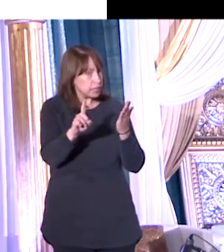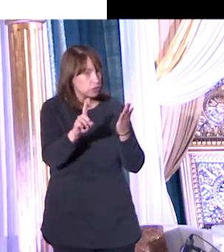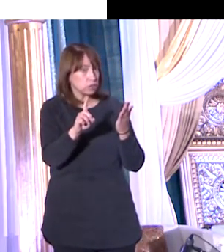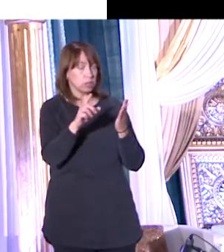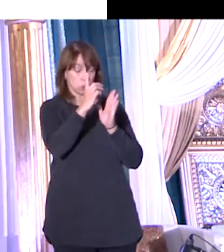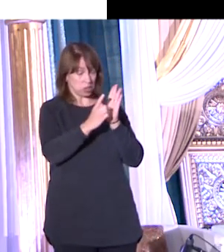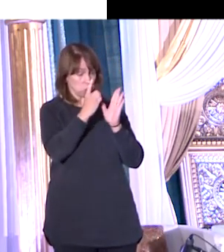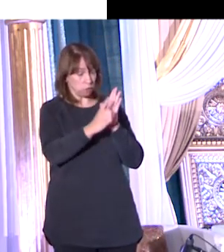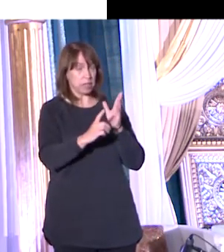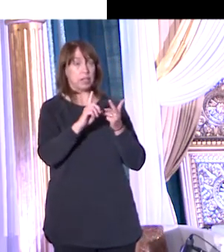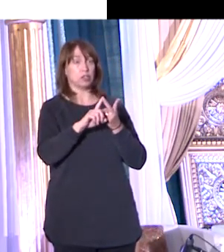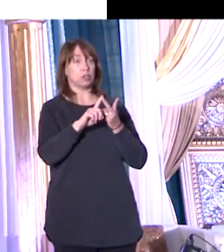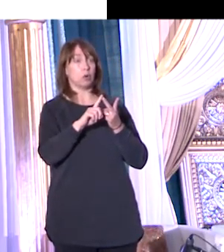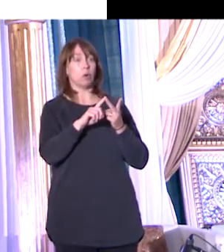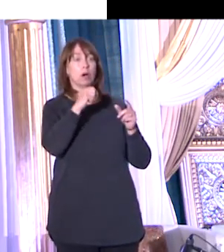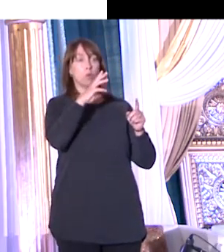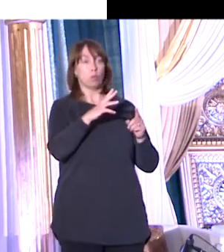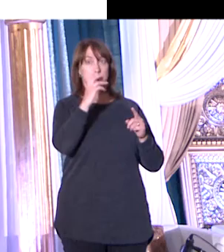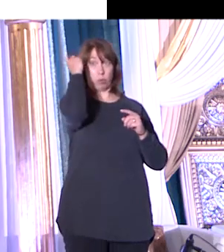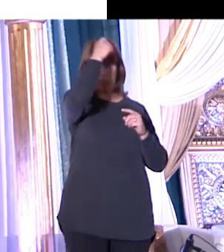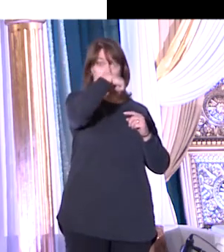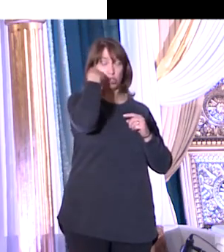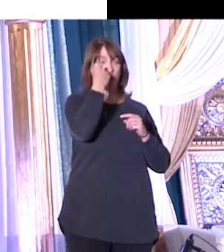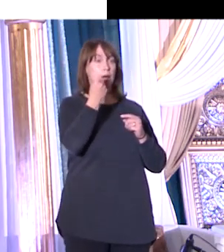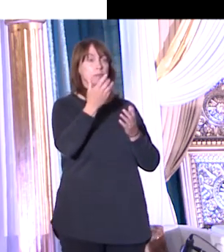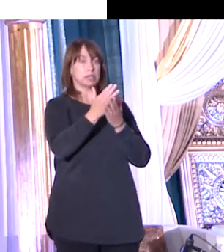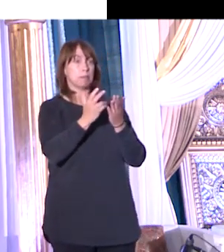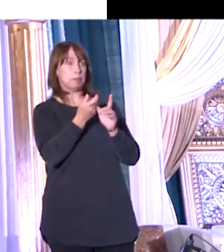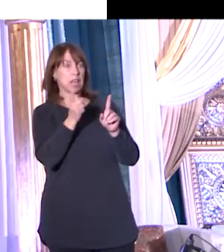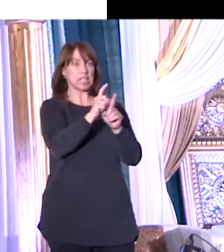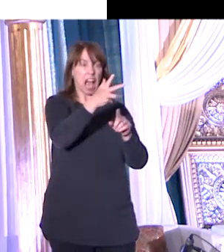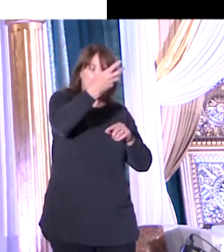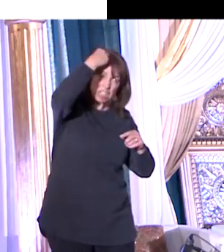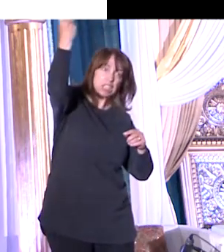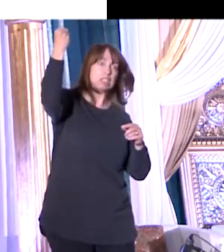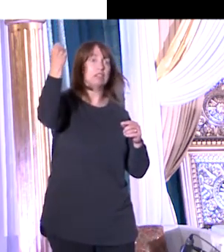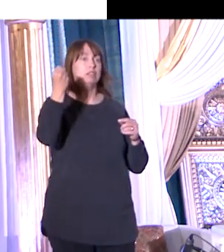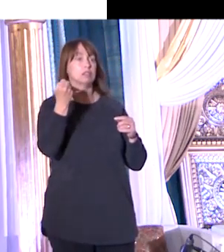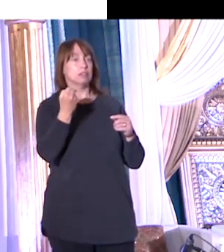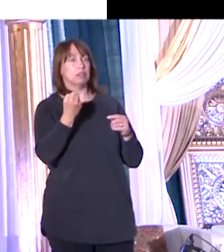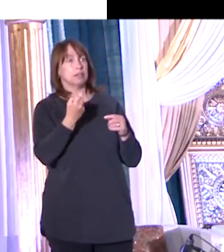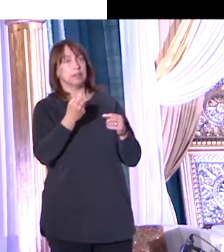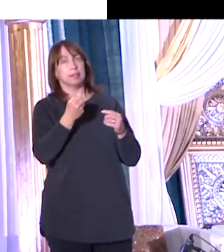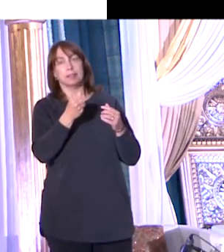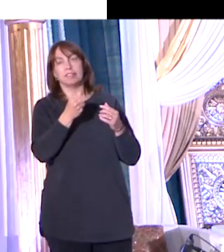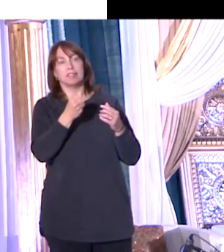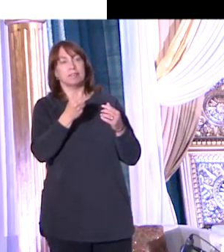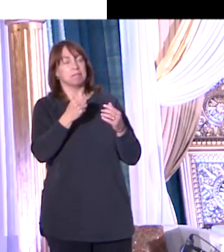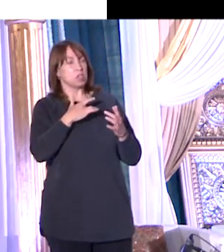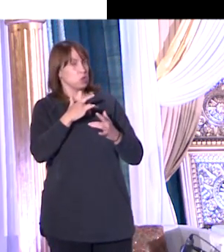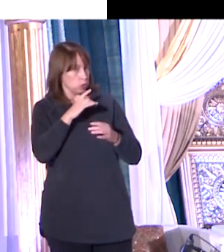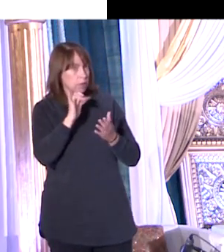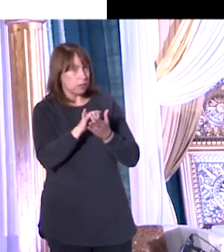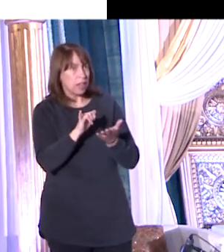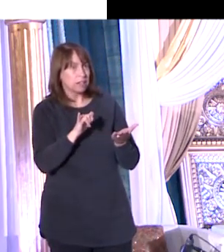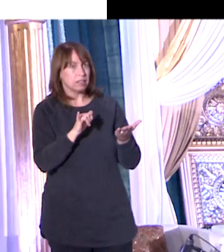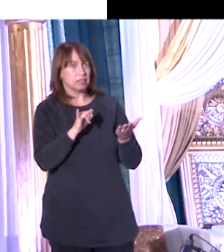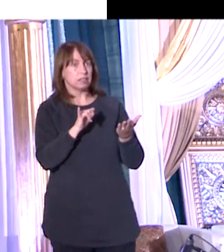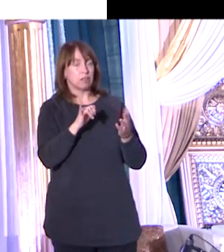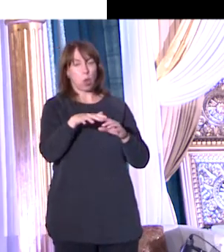even attacks on women wearing hijabs and so forth, that emerged as the issue that Muslims are most likely to identify as a local